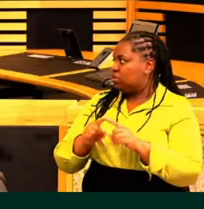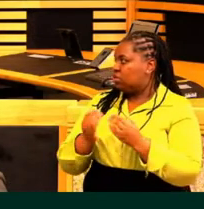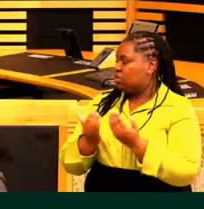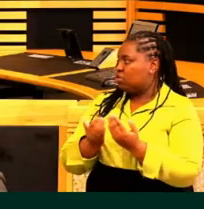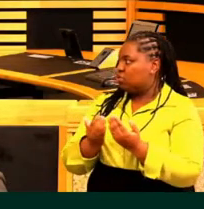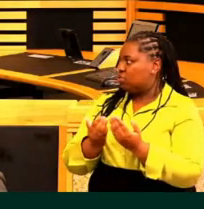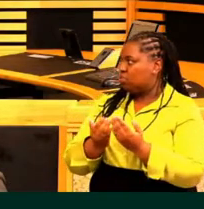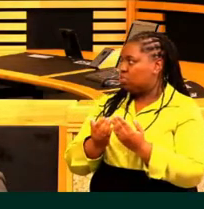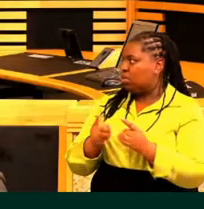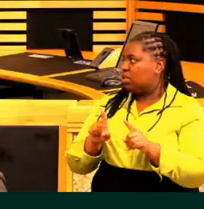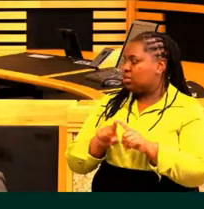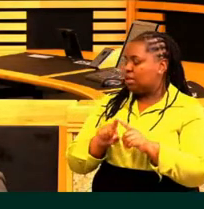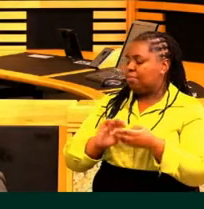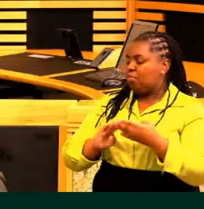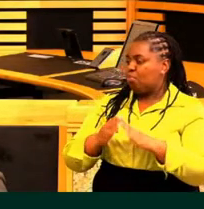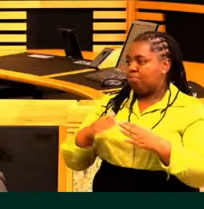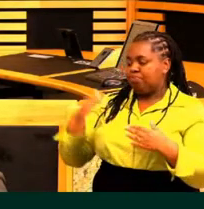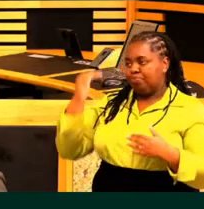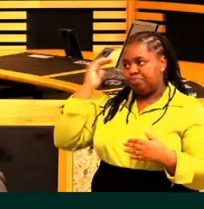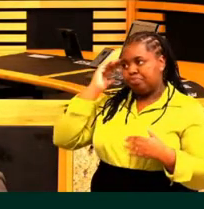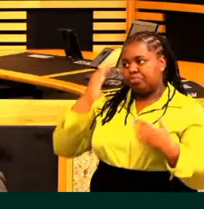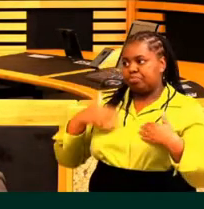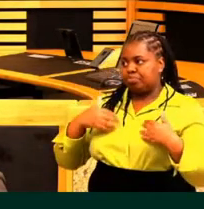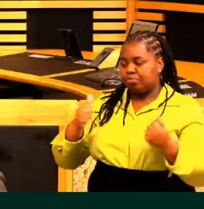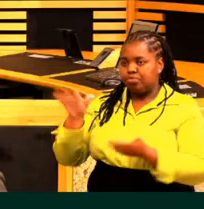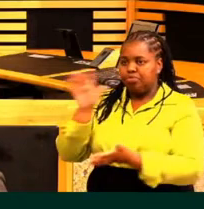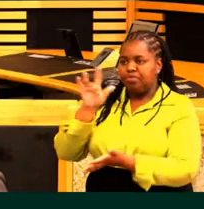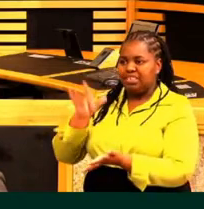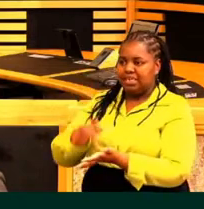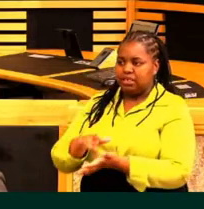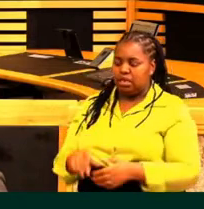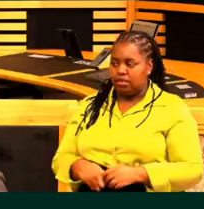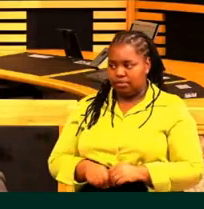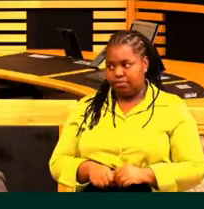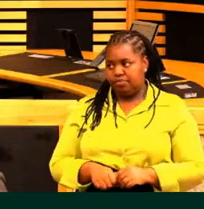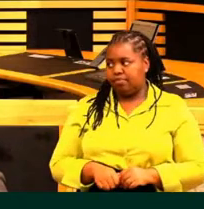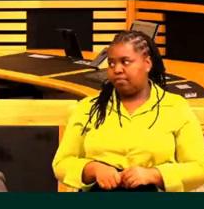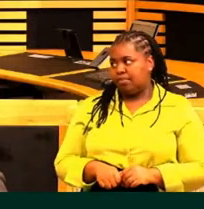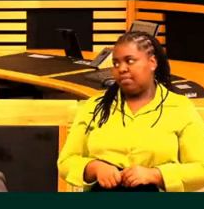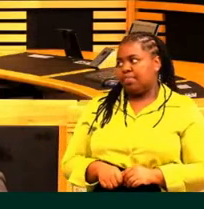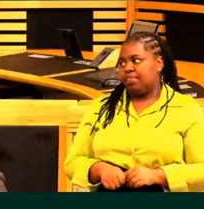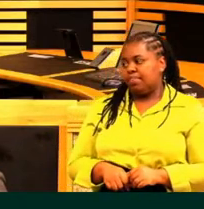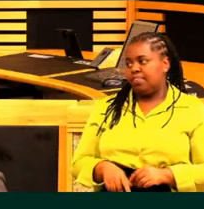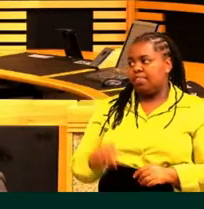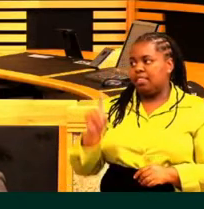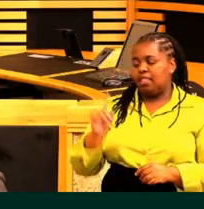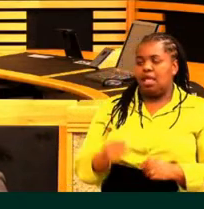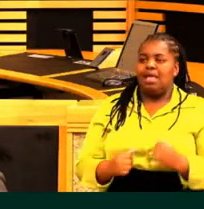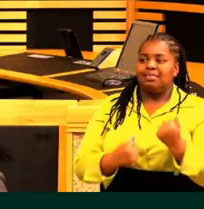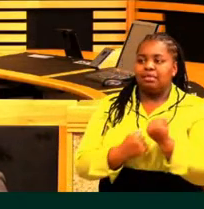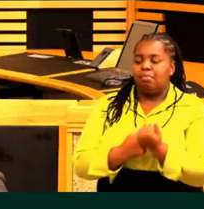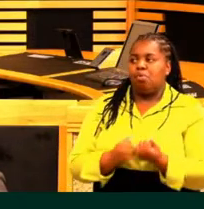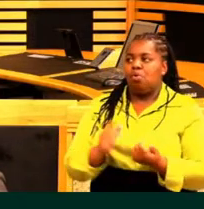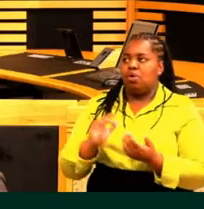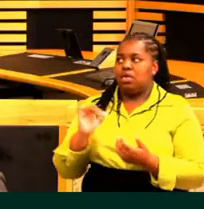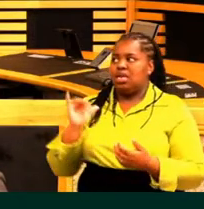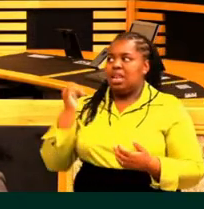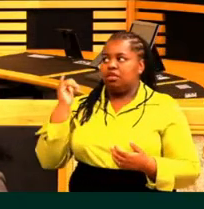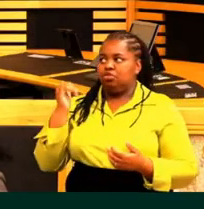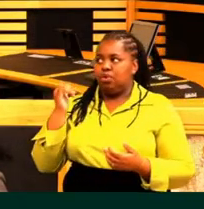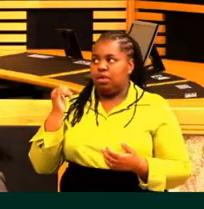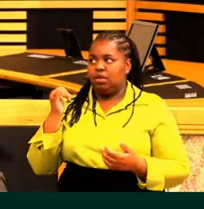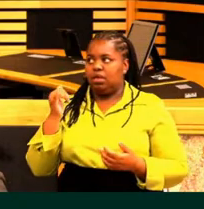counseling and Community Mental Health Centers peer support networks establish peer support